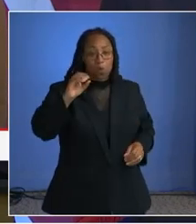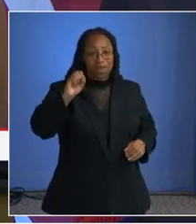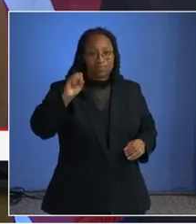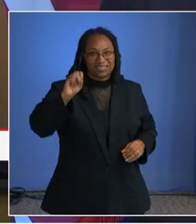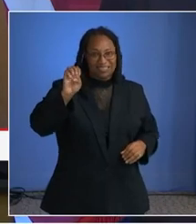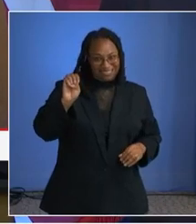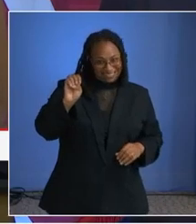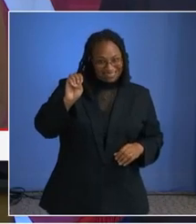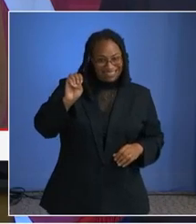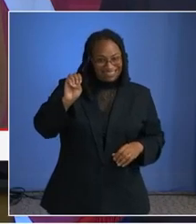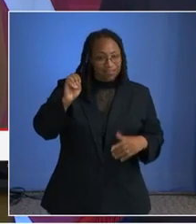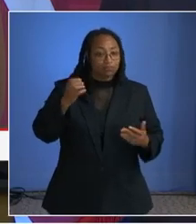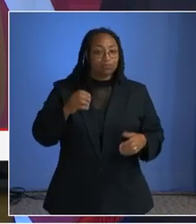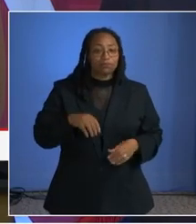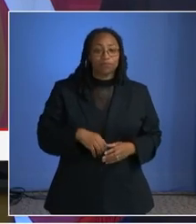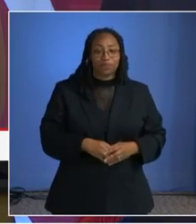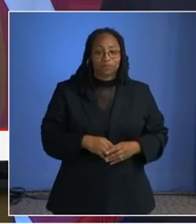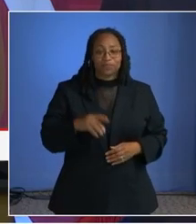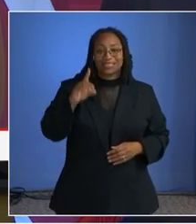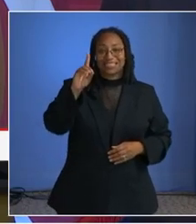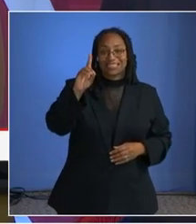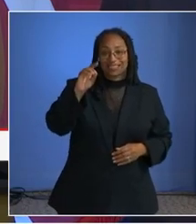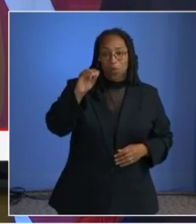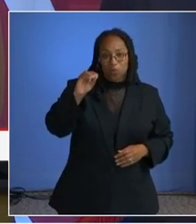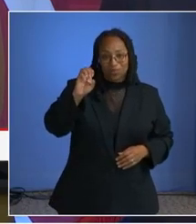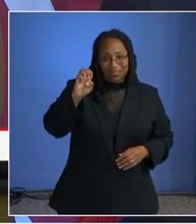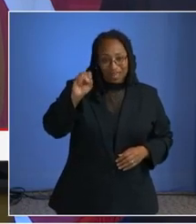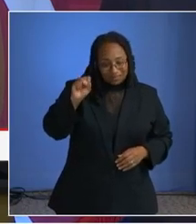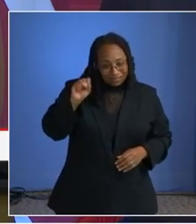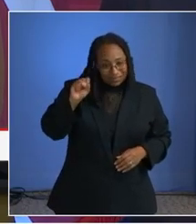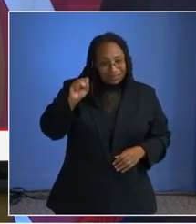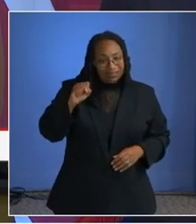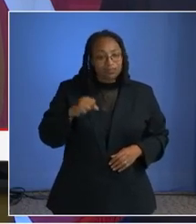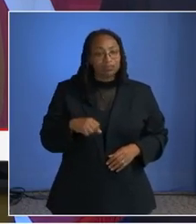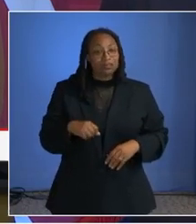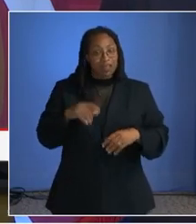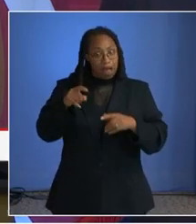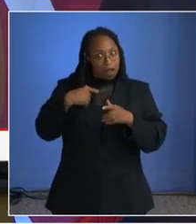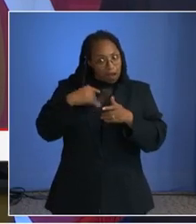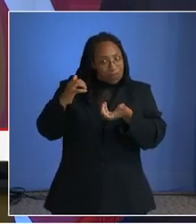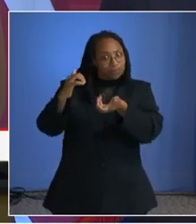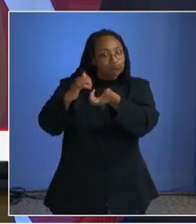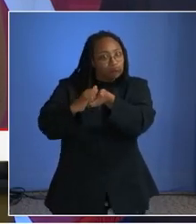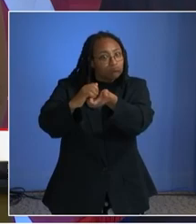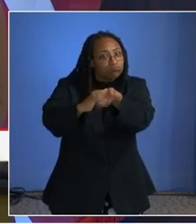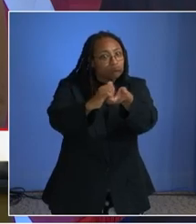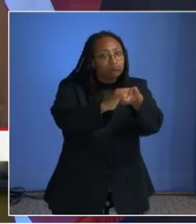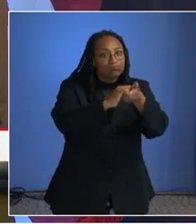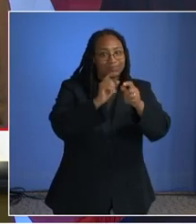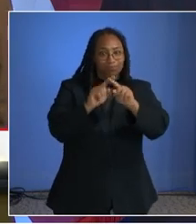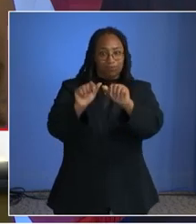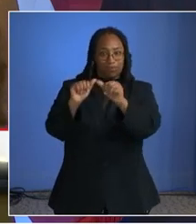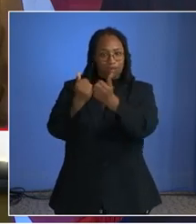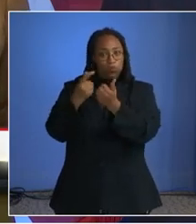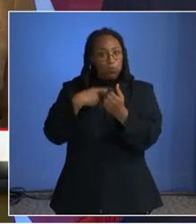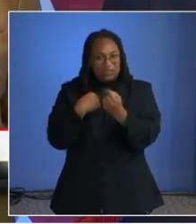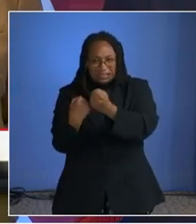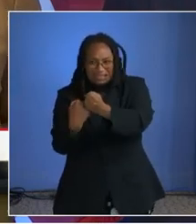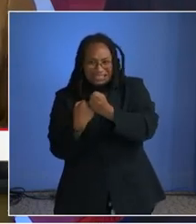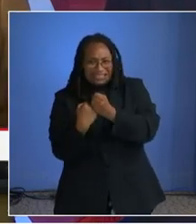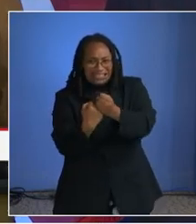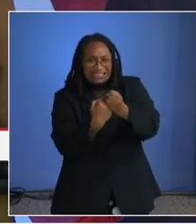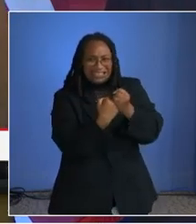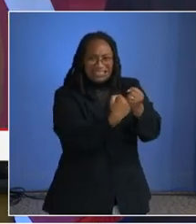but long-term strategy means really growing those who are here and helping them to understand the different pathways. So